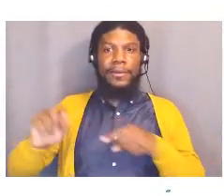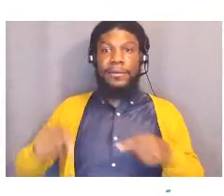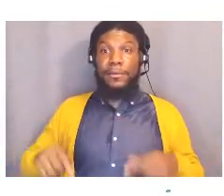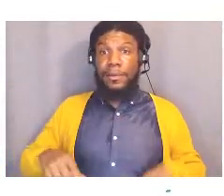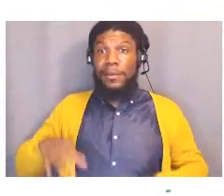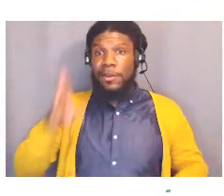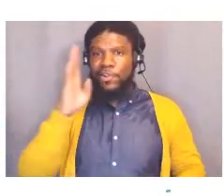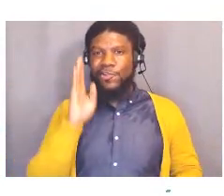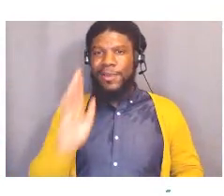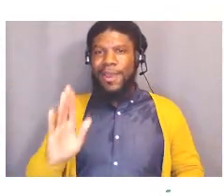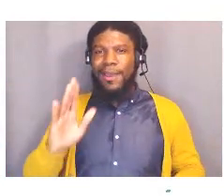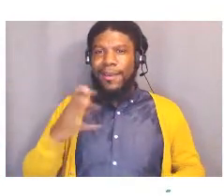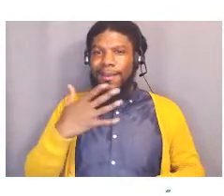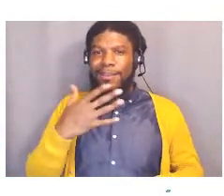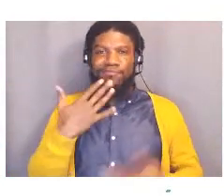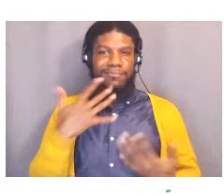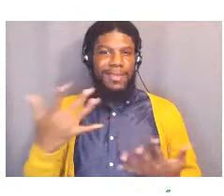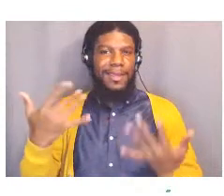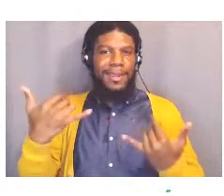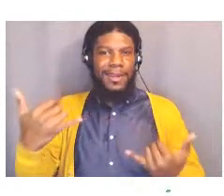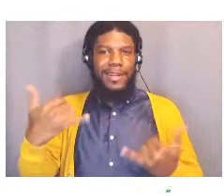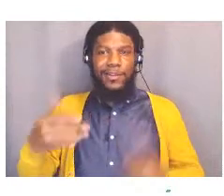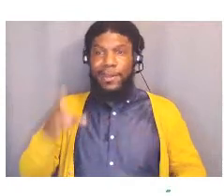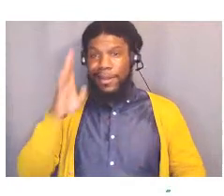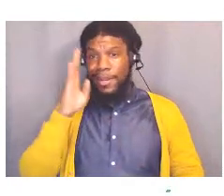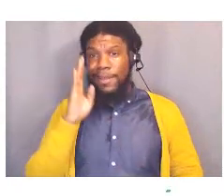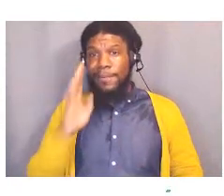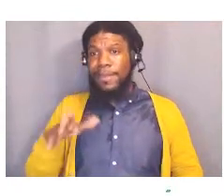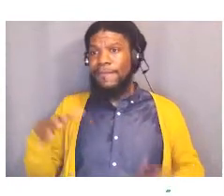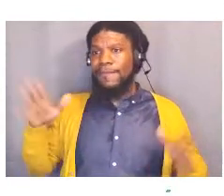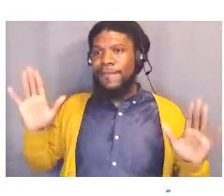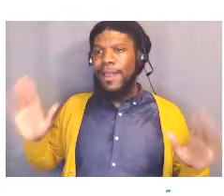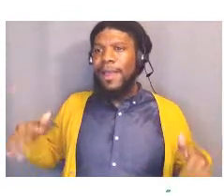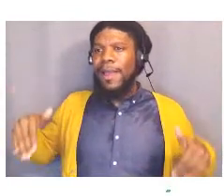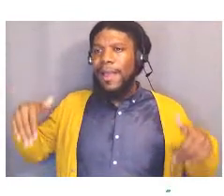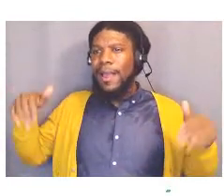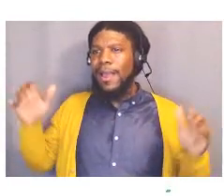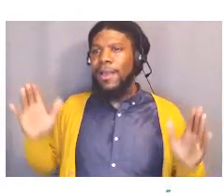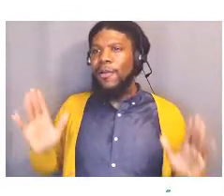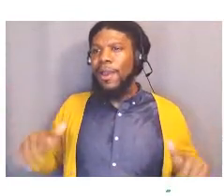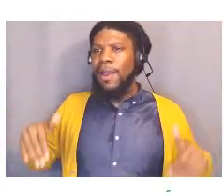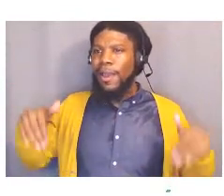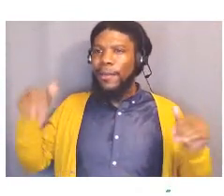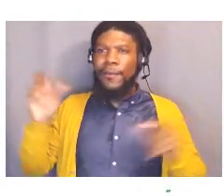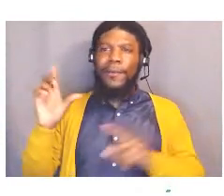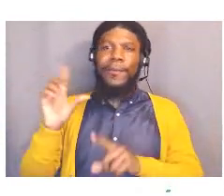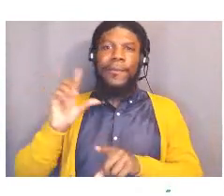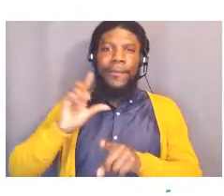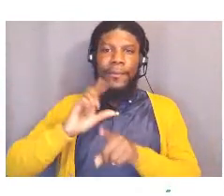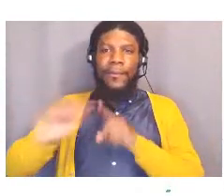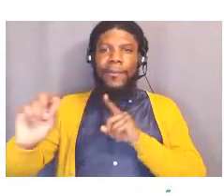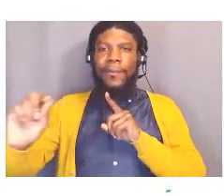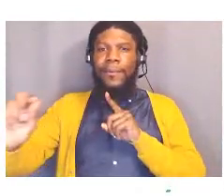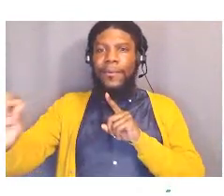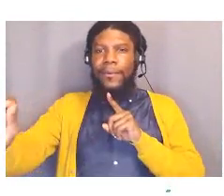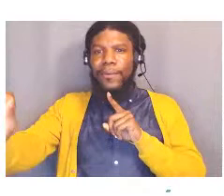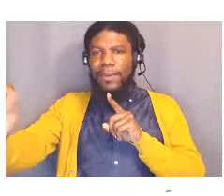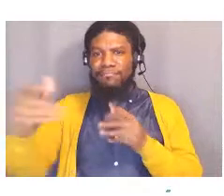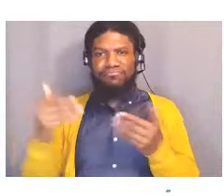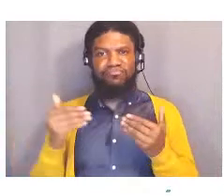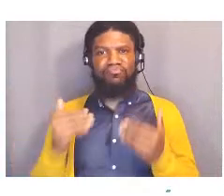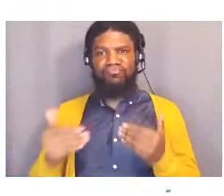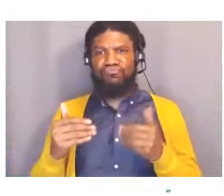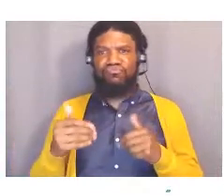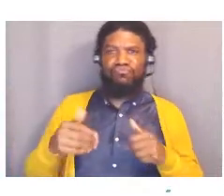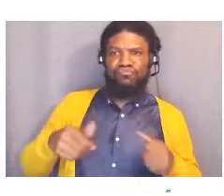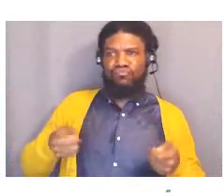and fly right. Straighten up and fly right. Straighten up